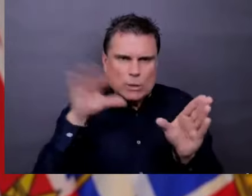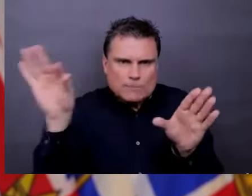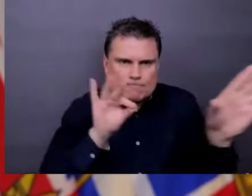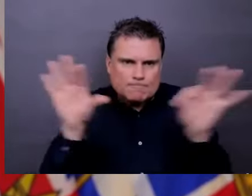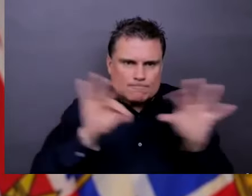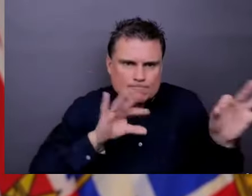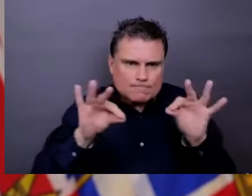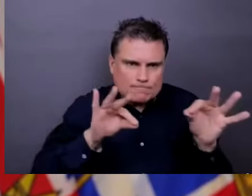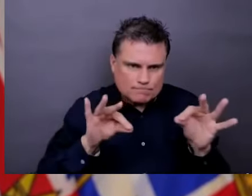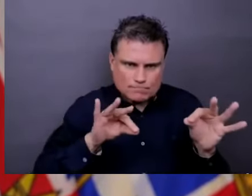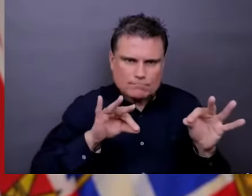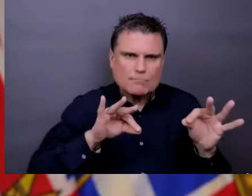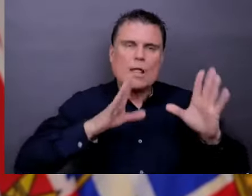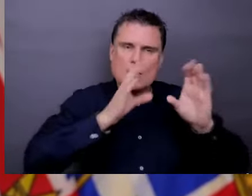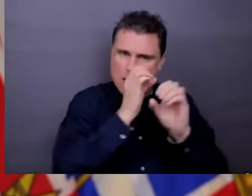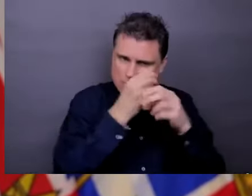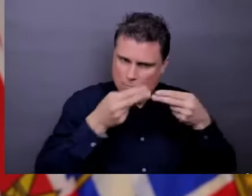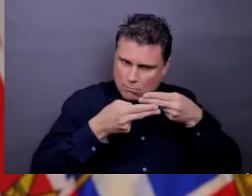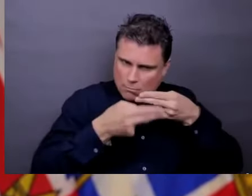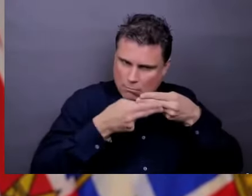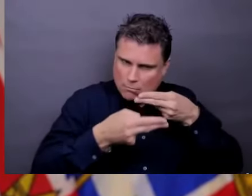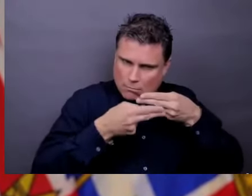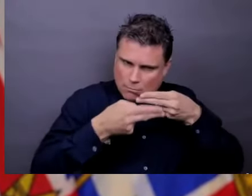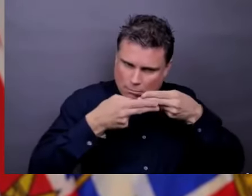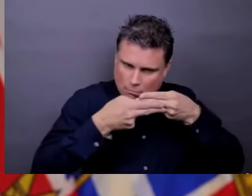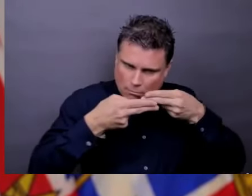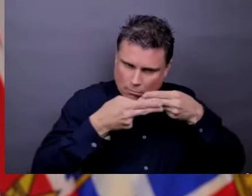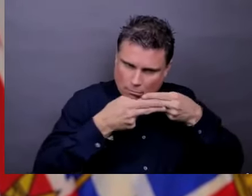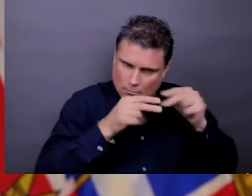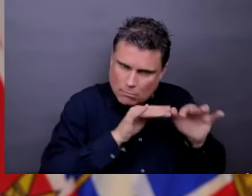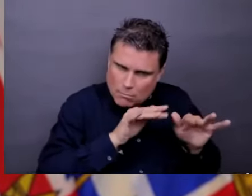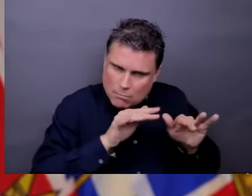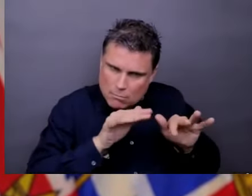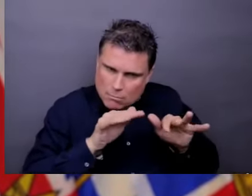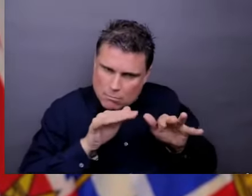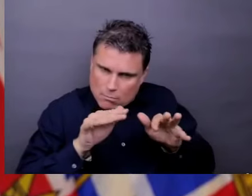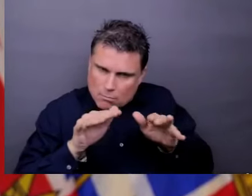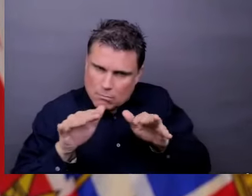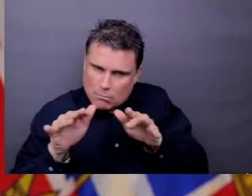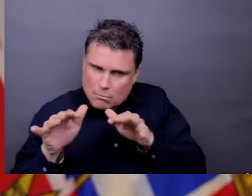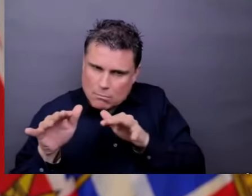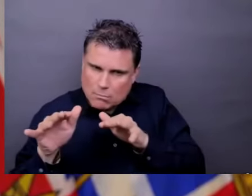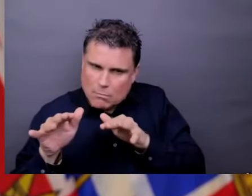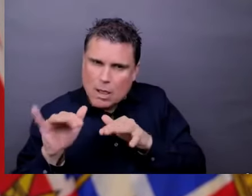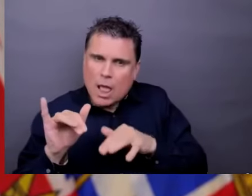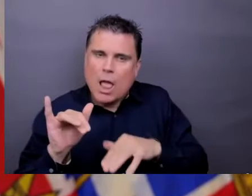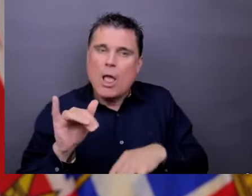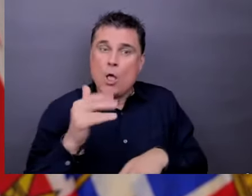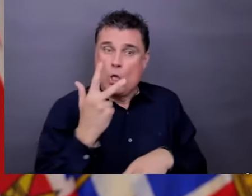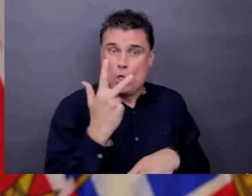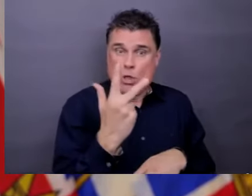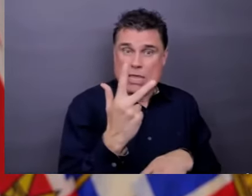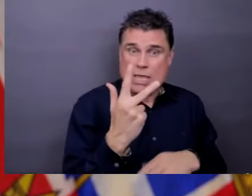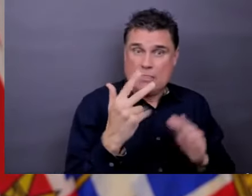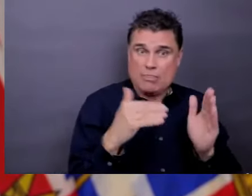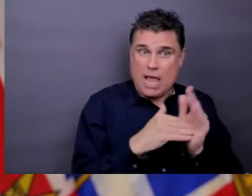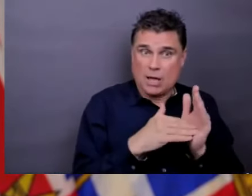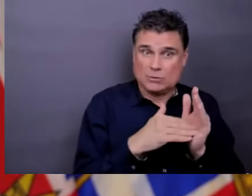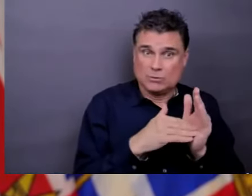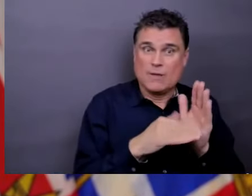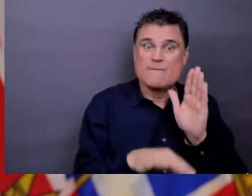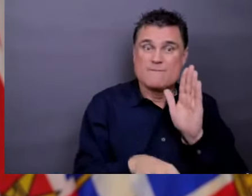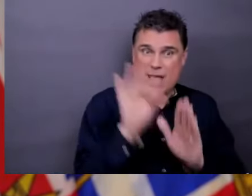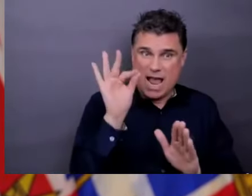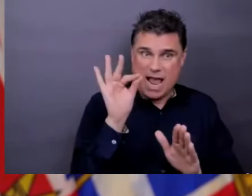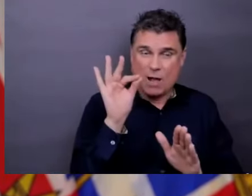sequencing. So that process continues. I don't actually know the percent we're doing on a daily basis,